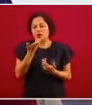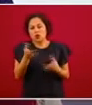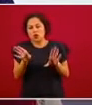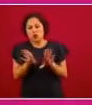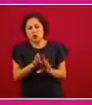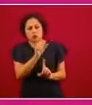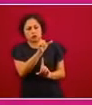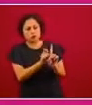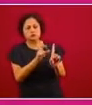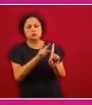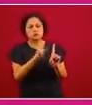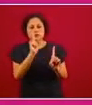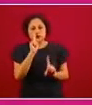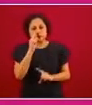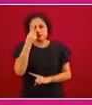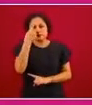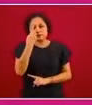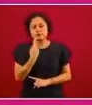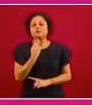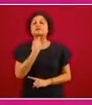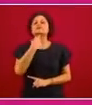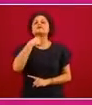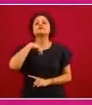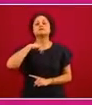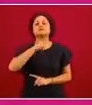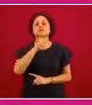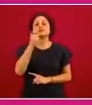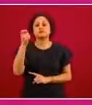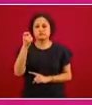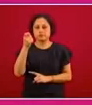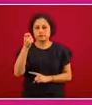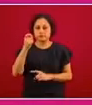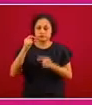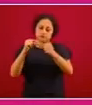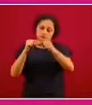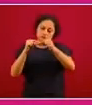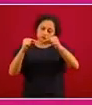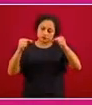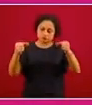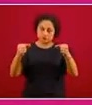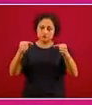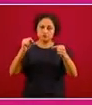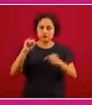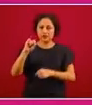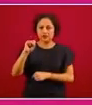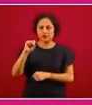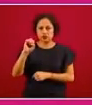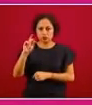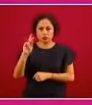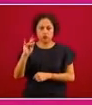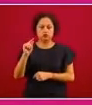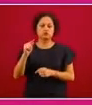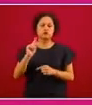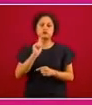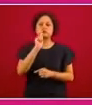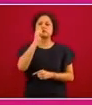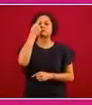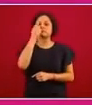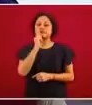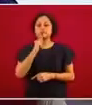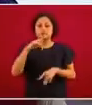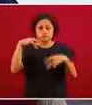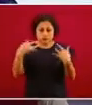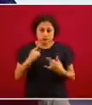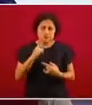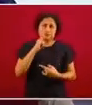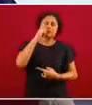SARS-CoV-2. So we gather a sample from their respiratory secretions using a long